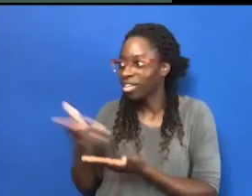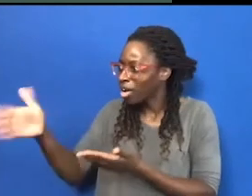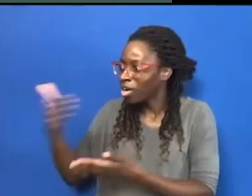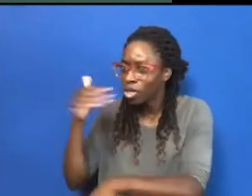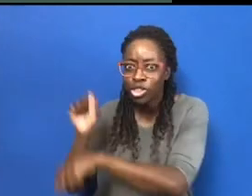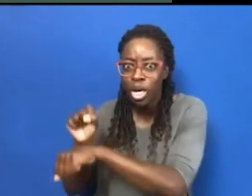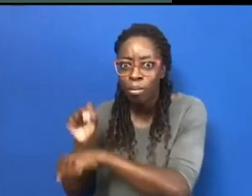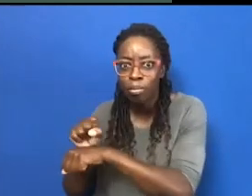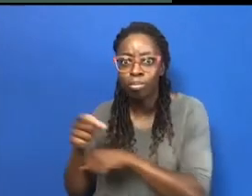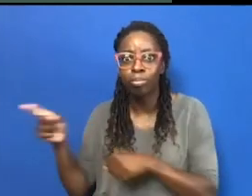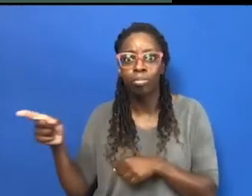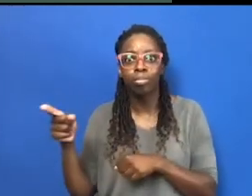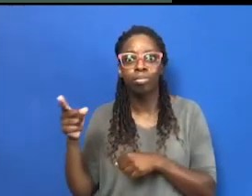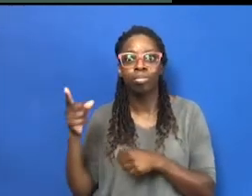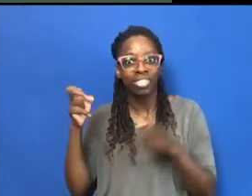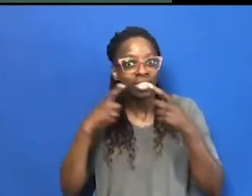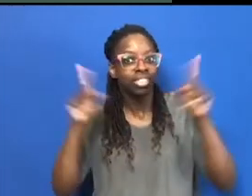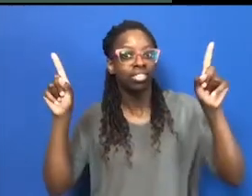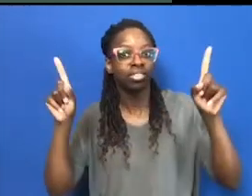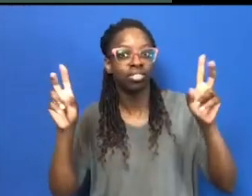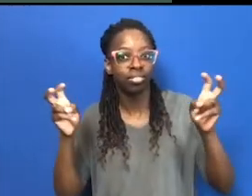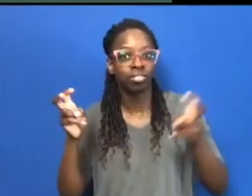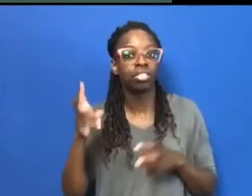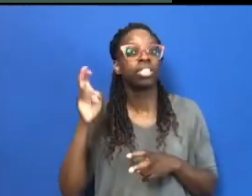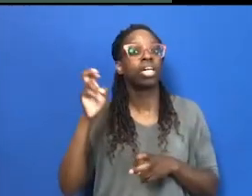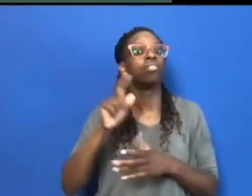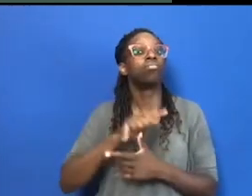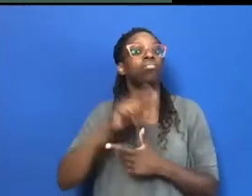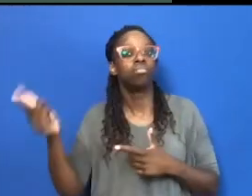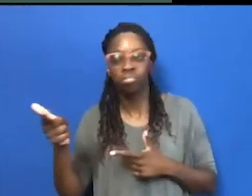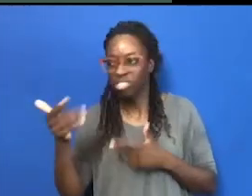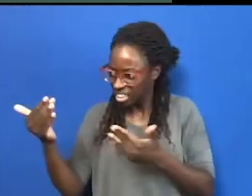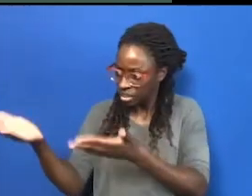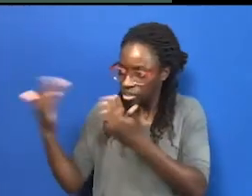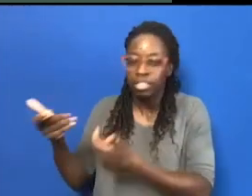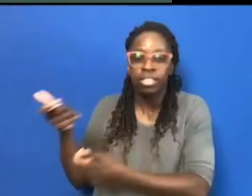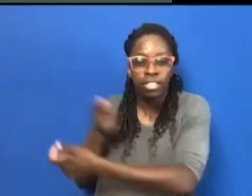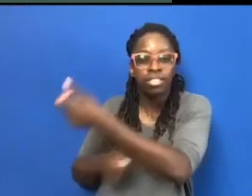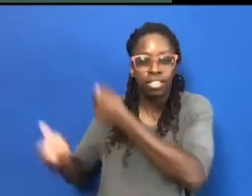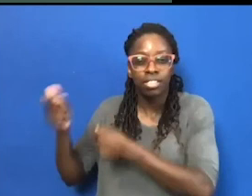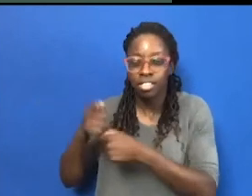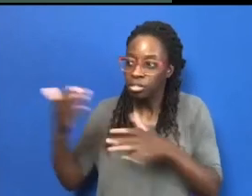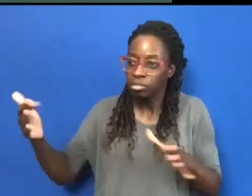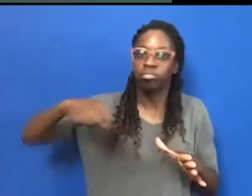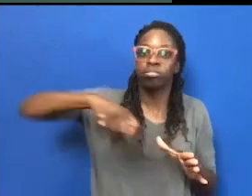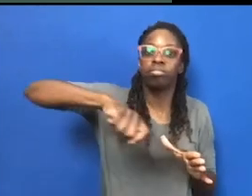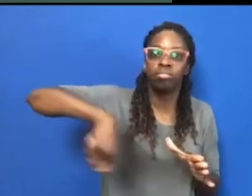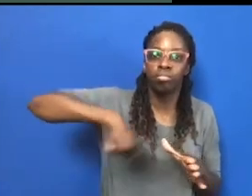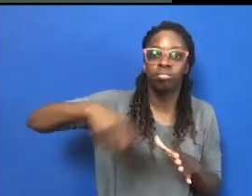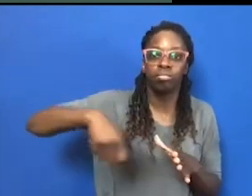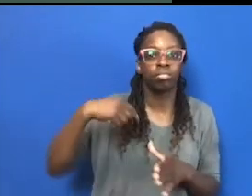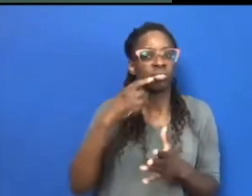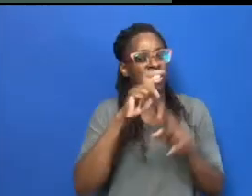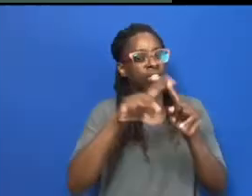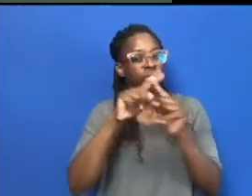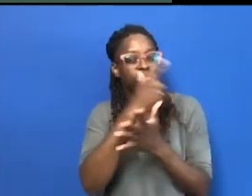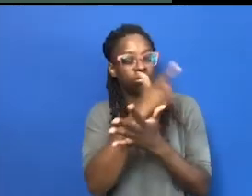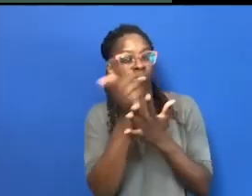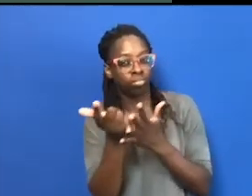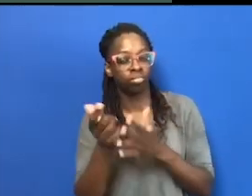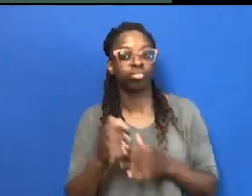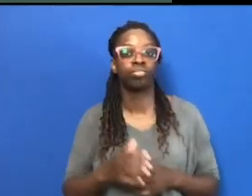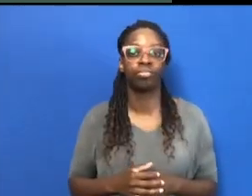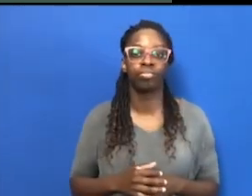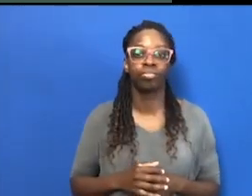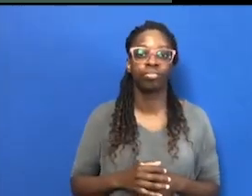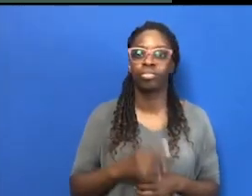to the next step in the task. Let's mix the toilet paper and water together. So you can sequence multiple instructional trials within an activity as needed